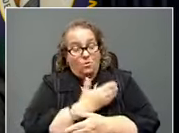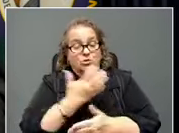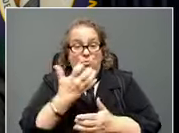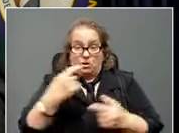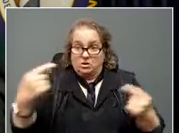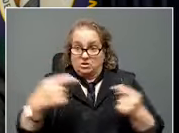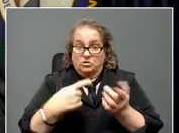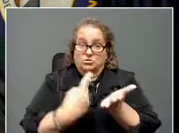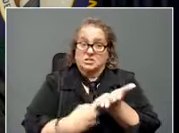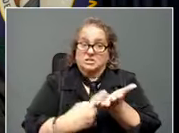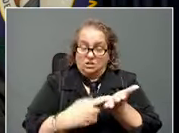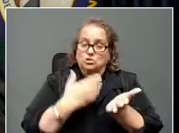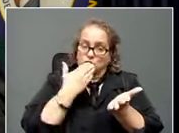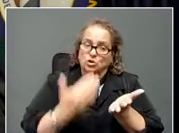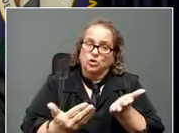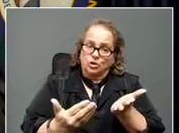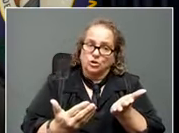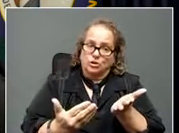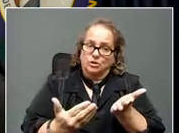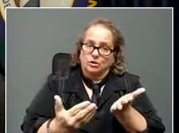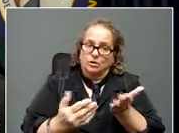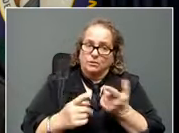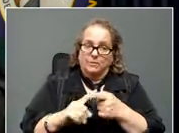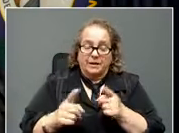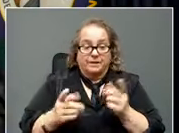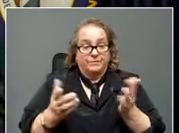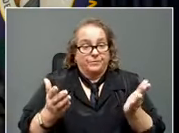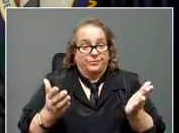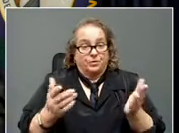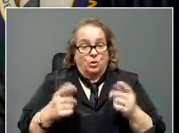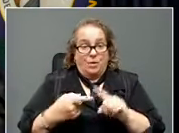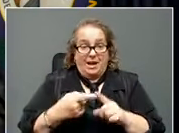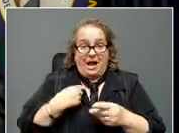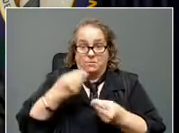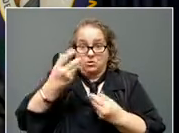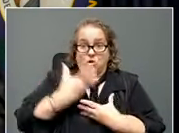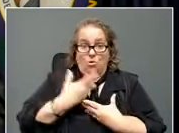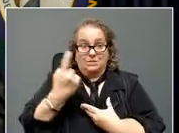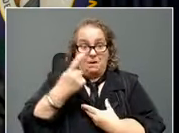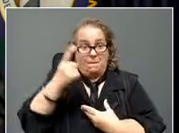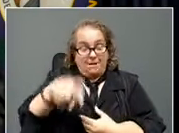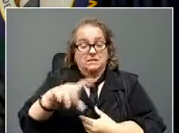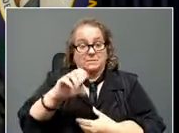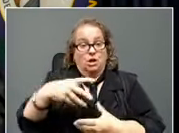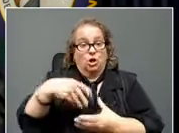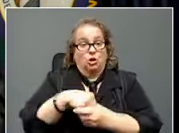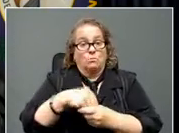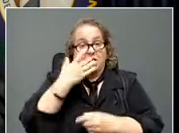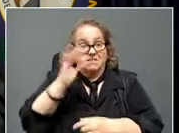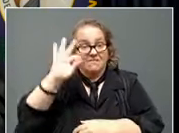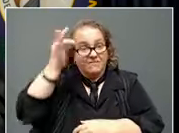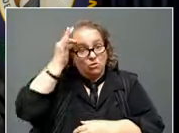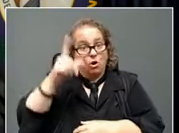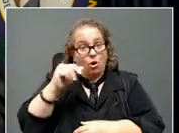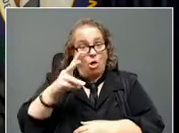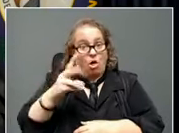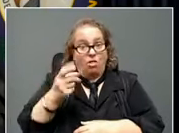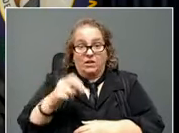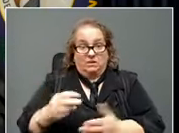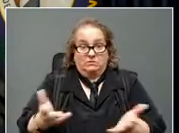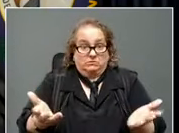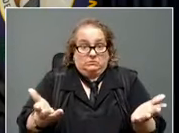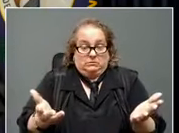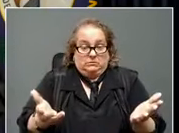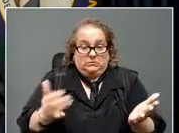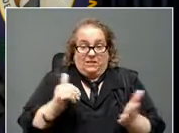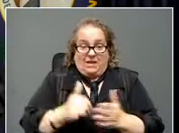good. But, you know, I'm when I'm told that something has to be included because of federal law, you know, that's something you don't